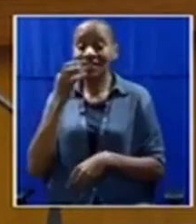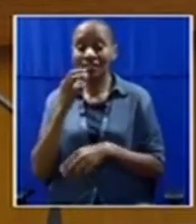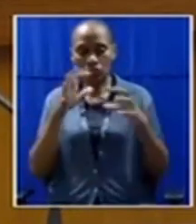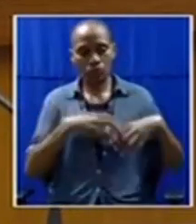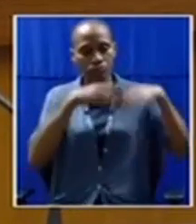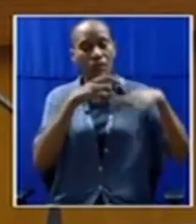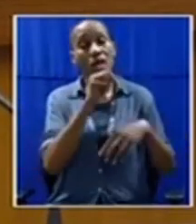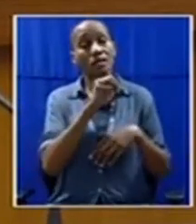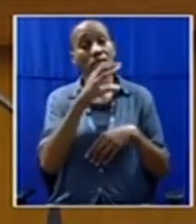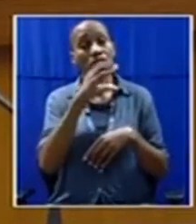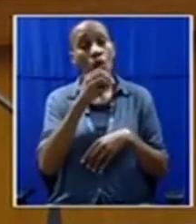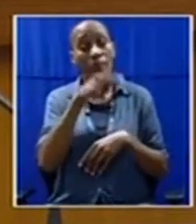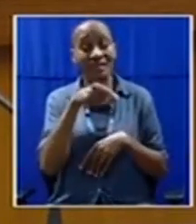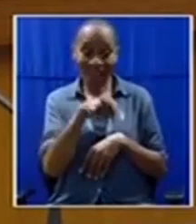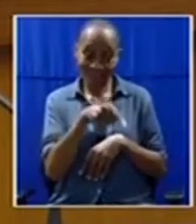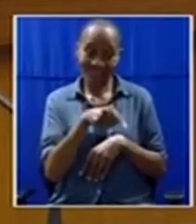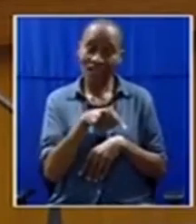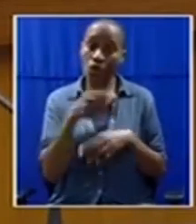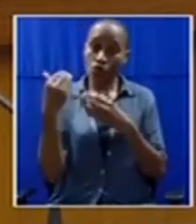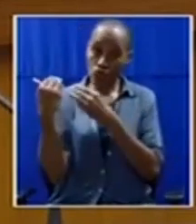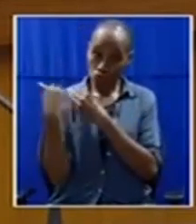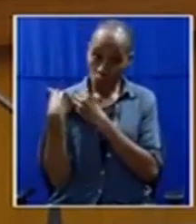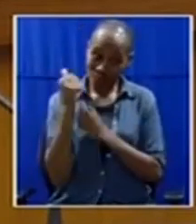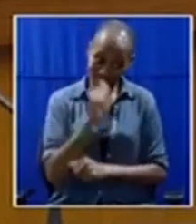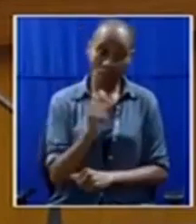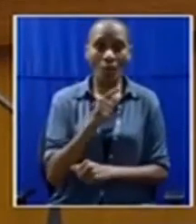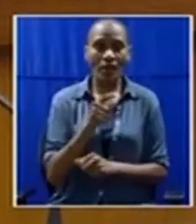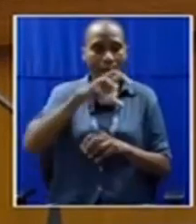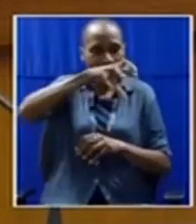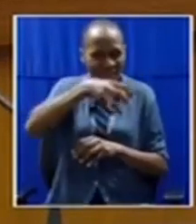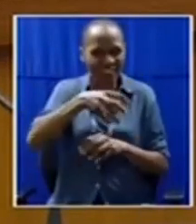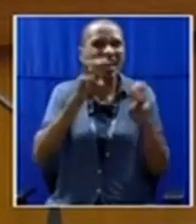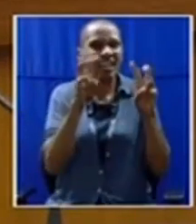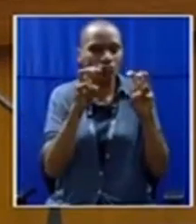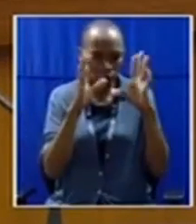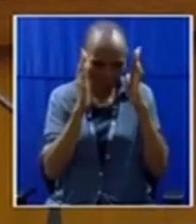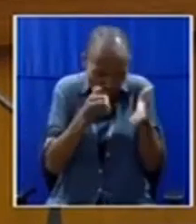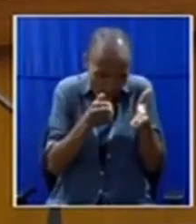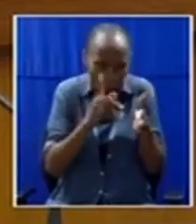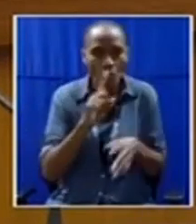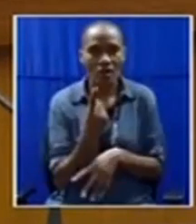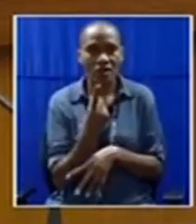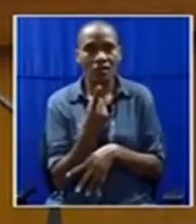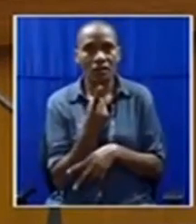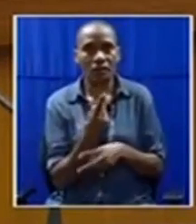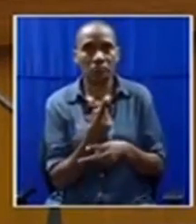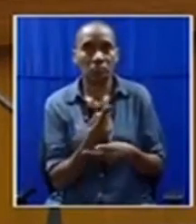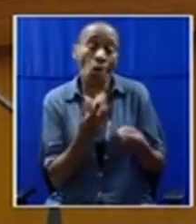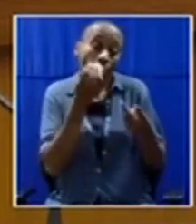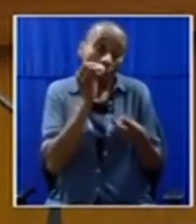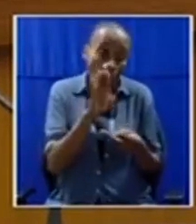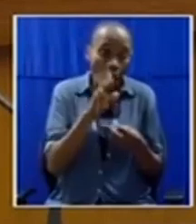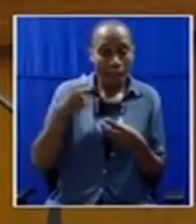for purposes of looking at provincial issues, as well as